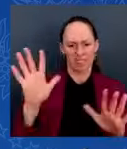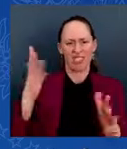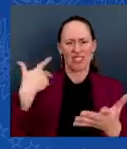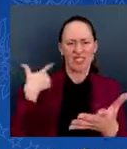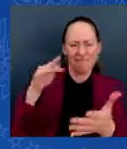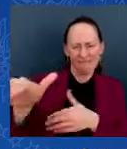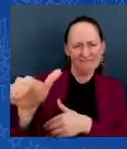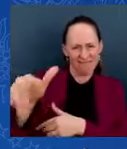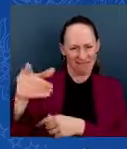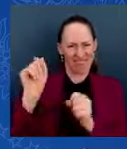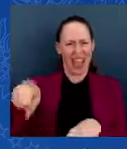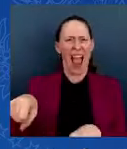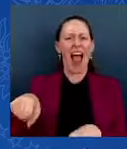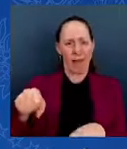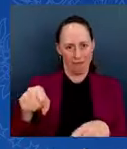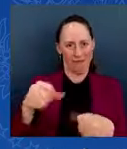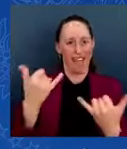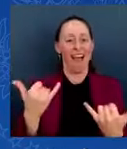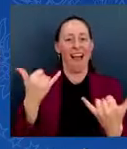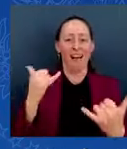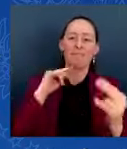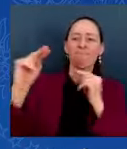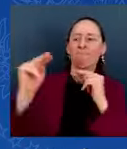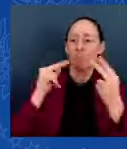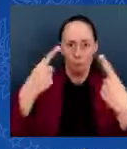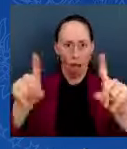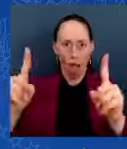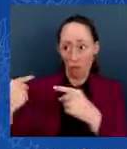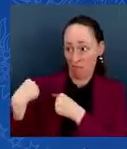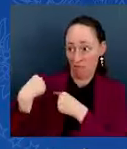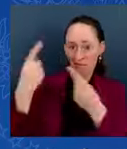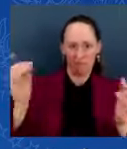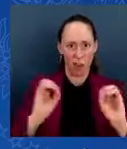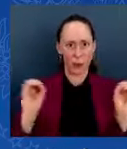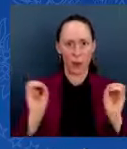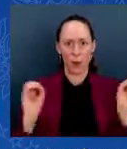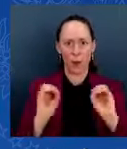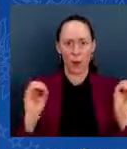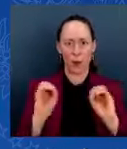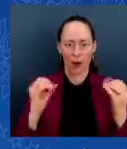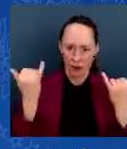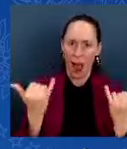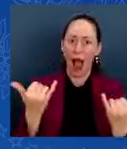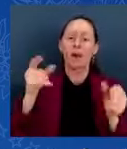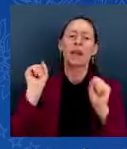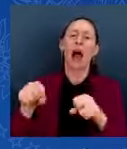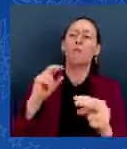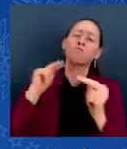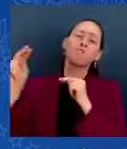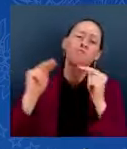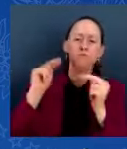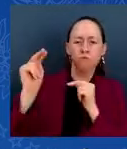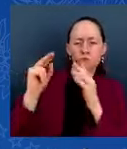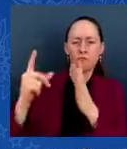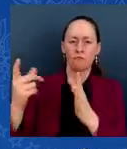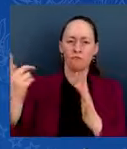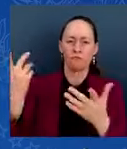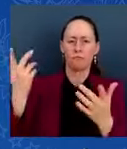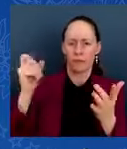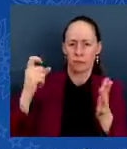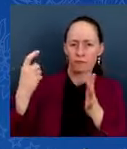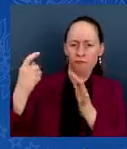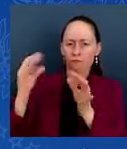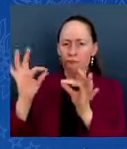history. And here is why that matters. It is nearly impossible for a patient